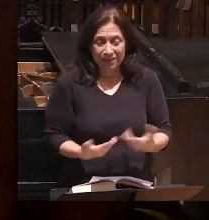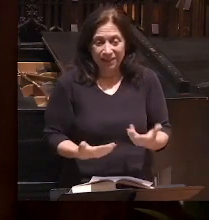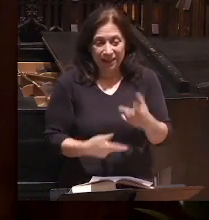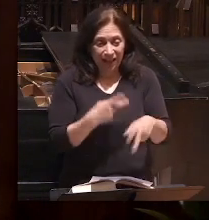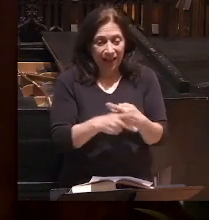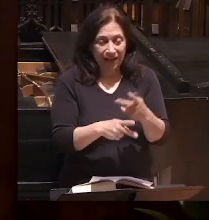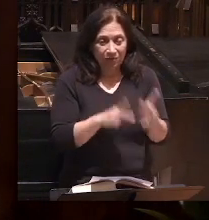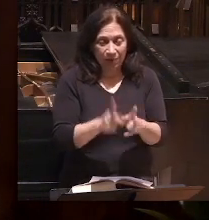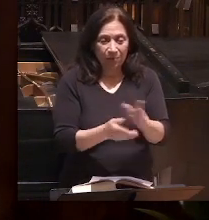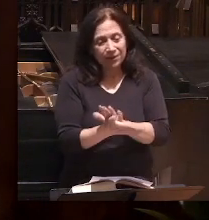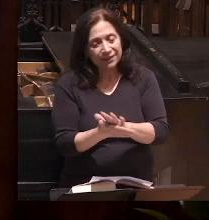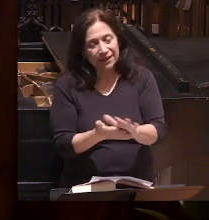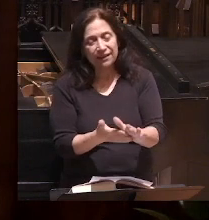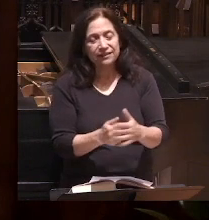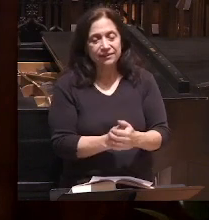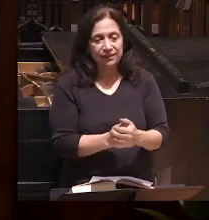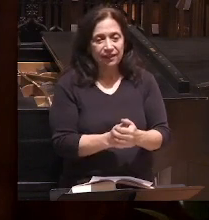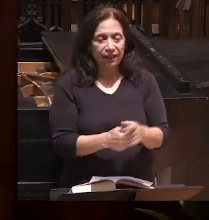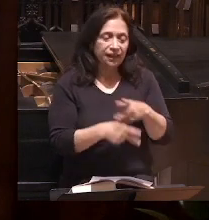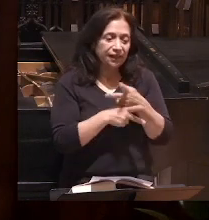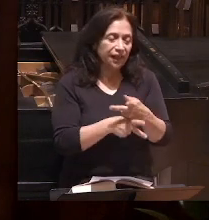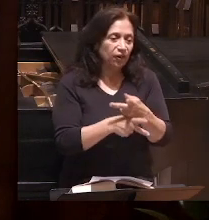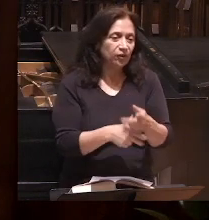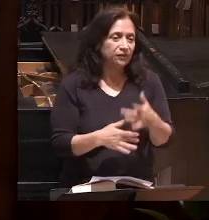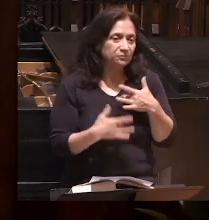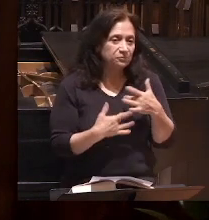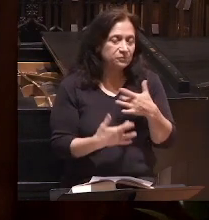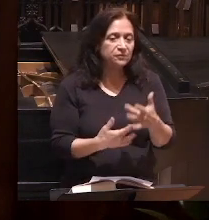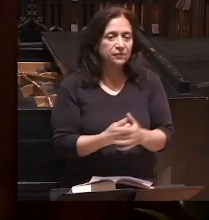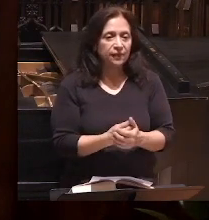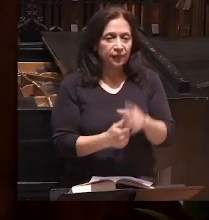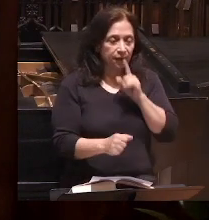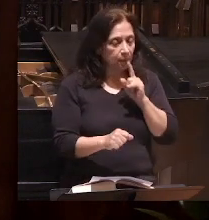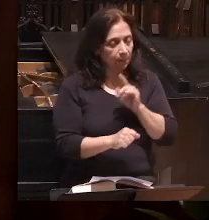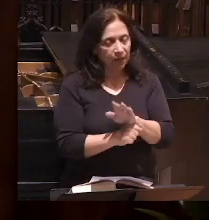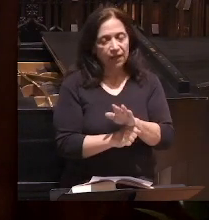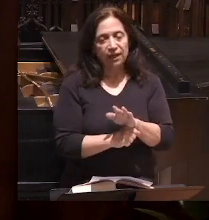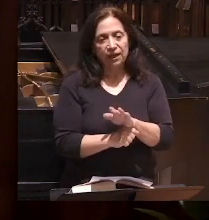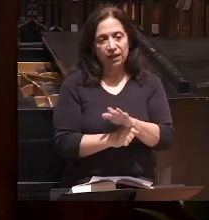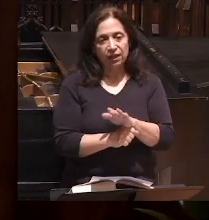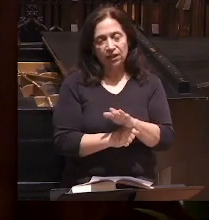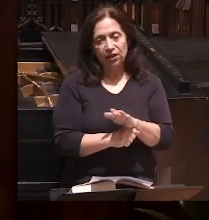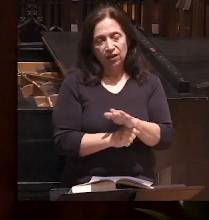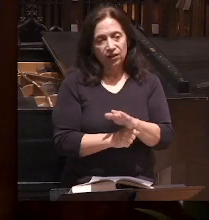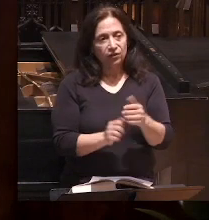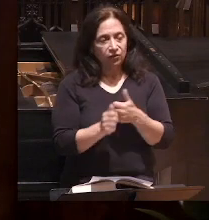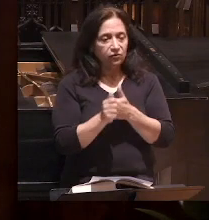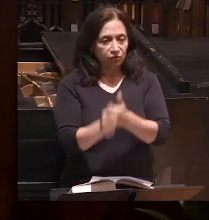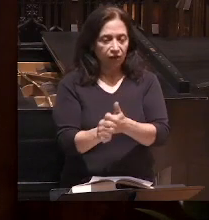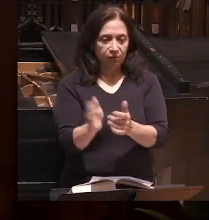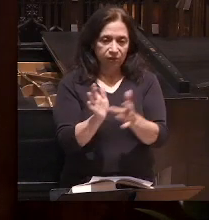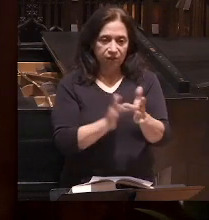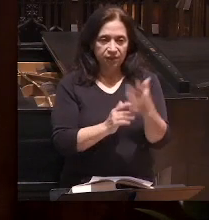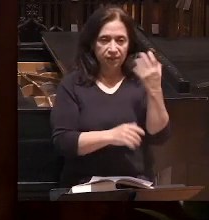kind of people who are kind and caring and committed to the ways of Jesus in the